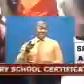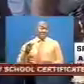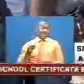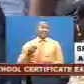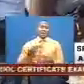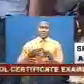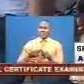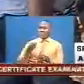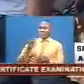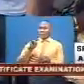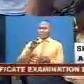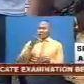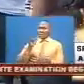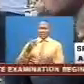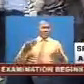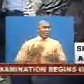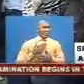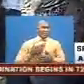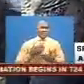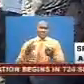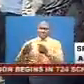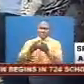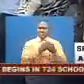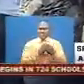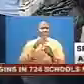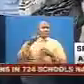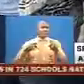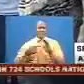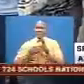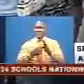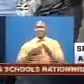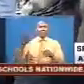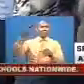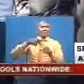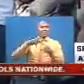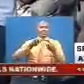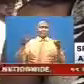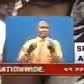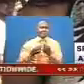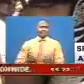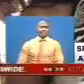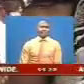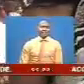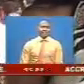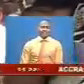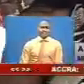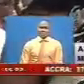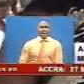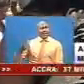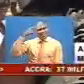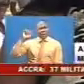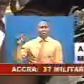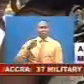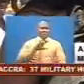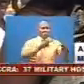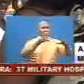Ose Asari, was happy at the spirit of togetherness shown by the participating teams. It has brought all the communities together.